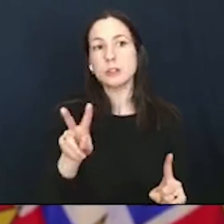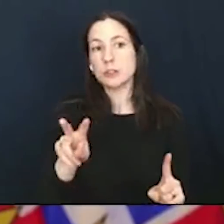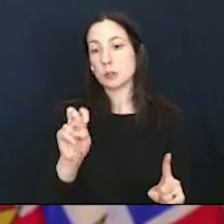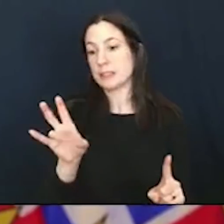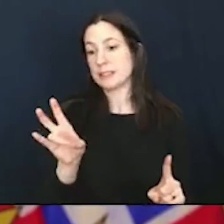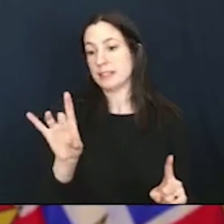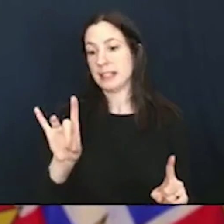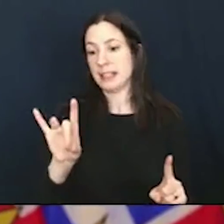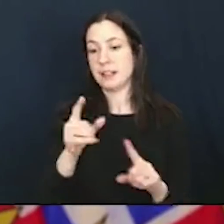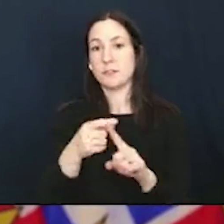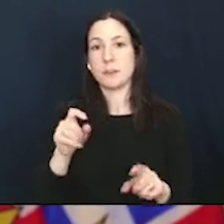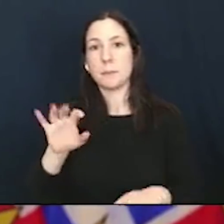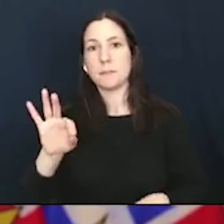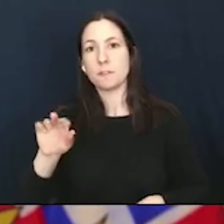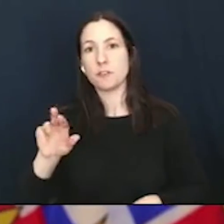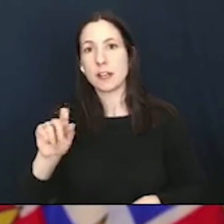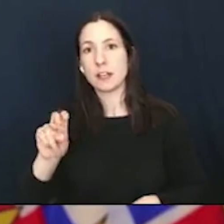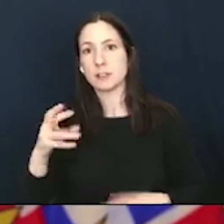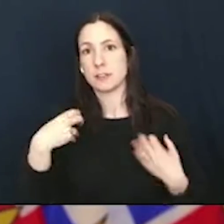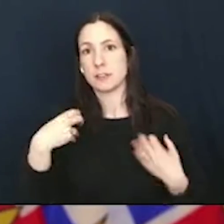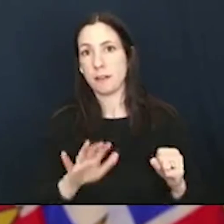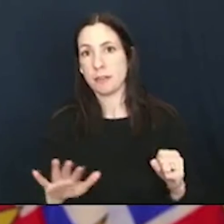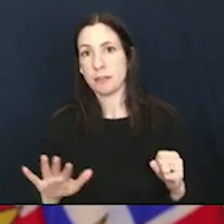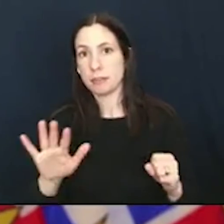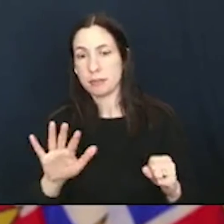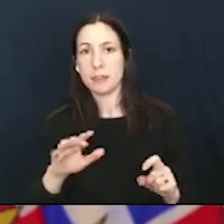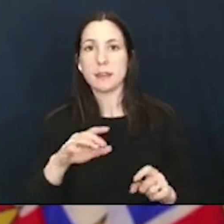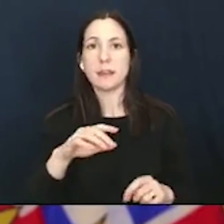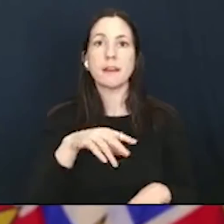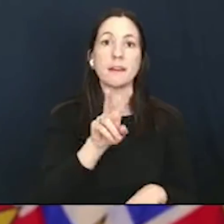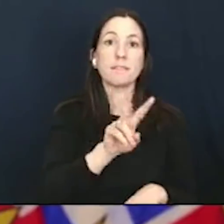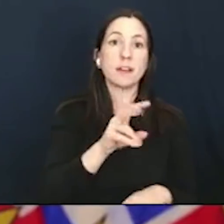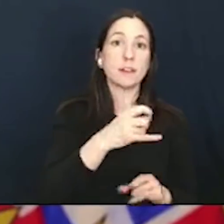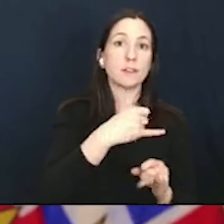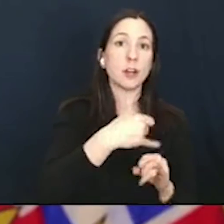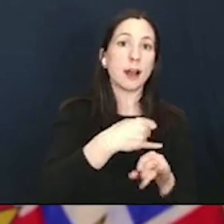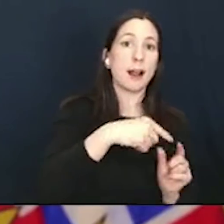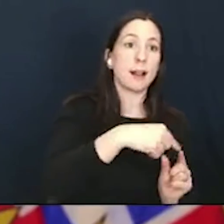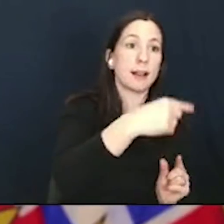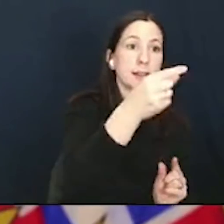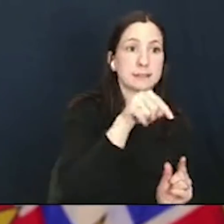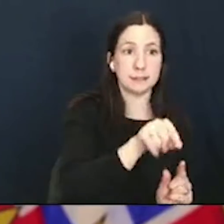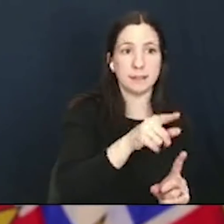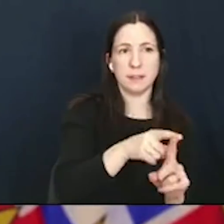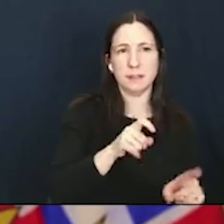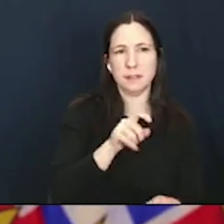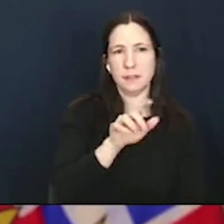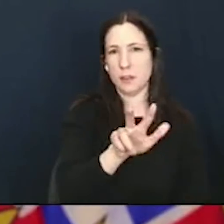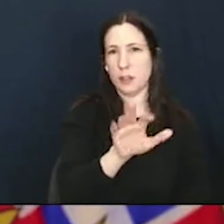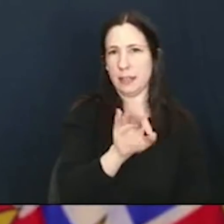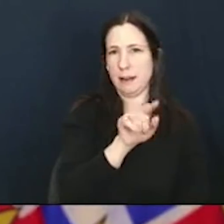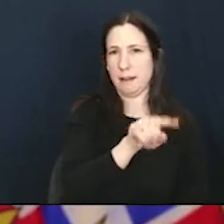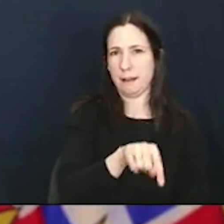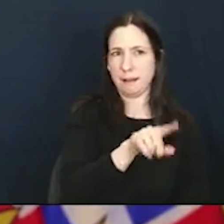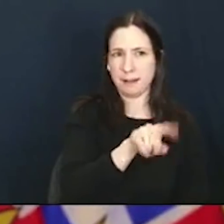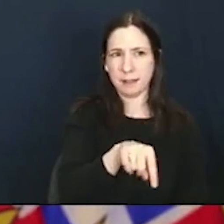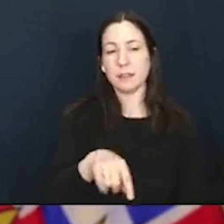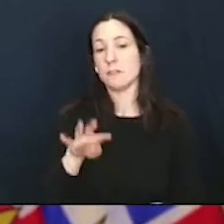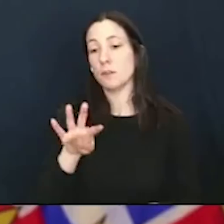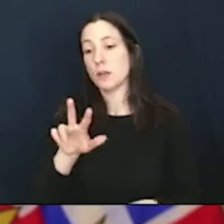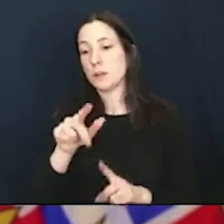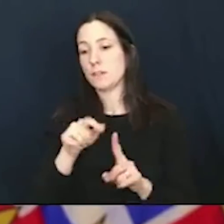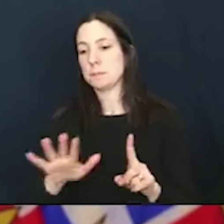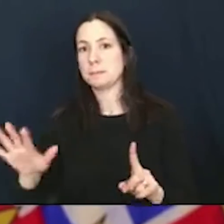people are in the Fraser Health Region, 39 are people in Vancouver Island Health, 43 people live in the Interior